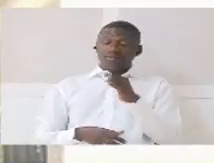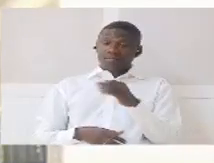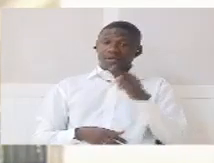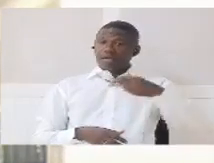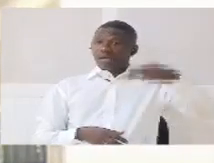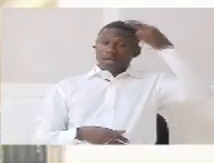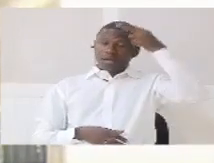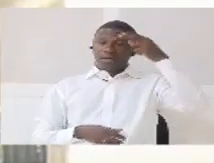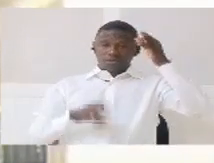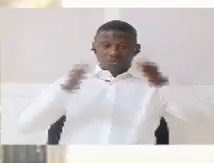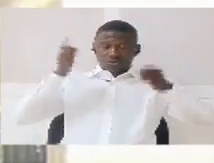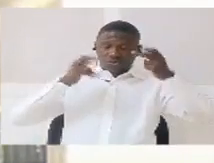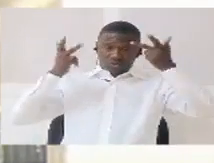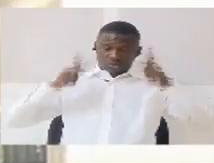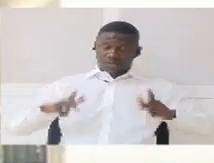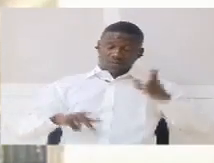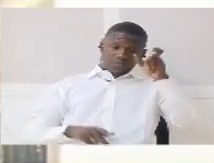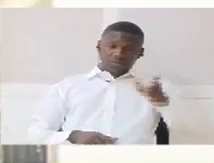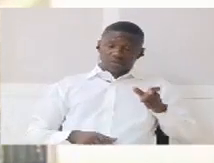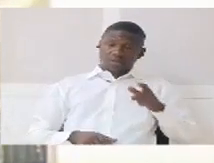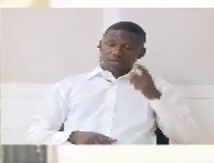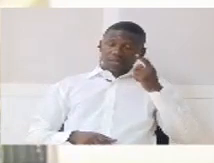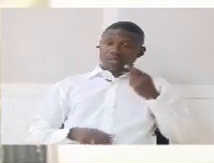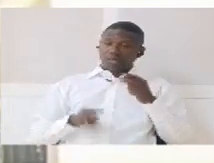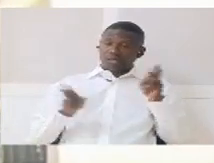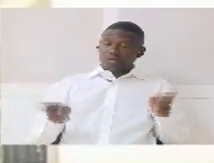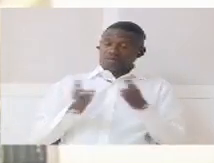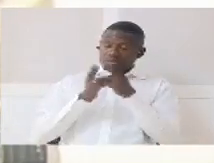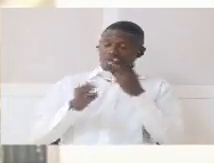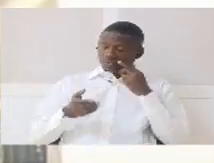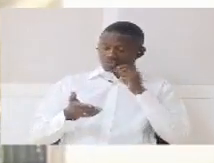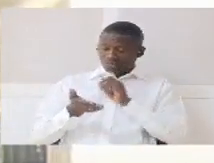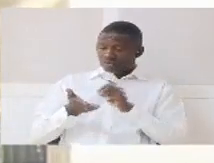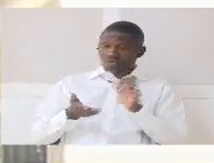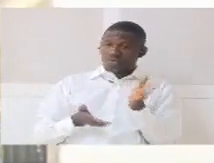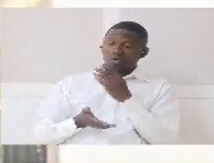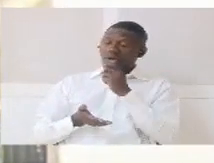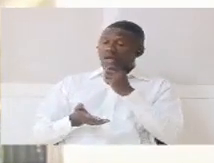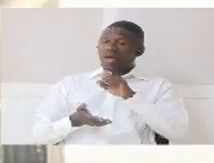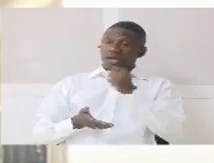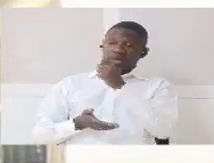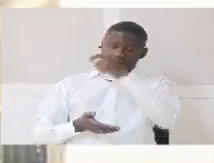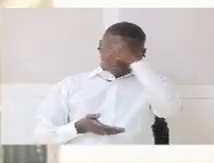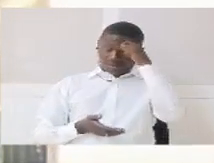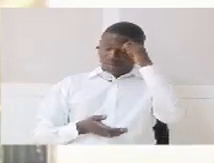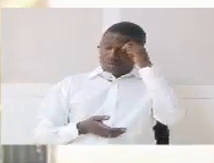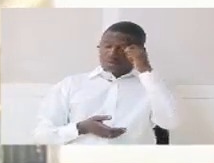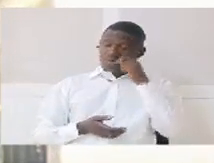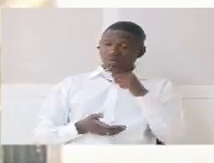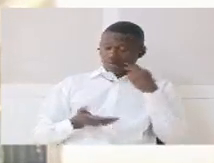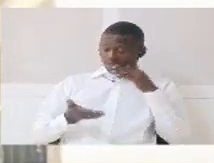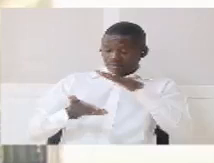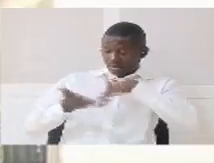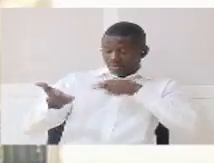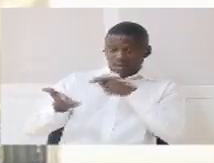judge recommends hard labor for you. I indicate warrant okon. And indicates that in the warrant. But it is a hard labor unless and until